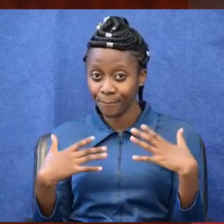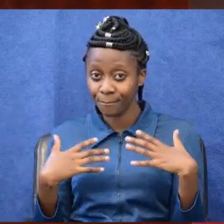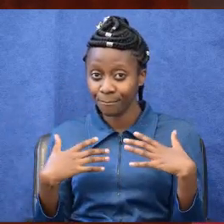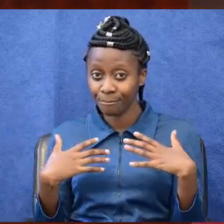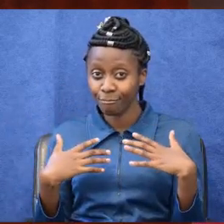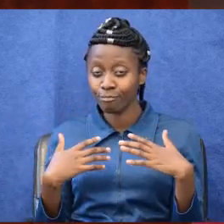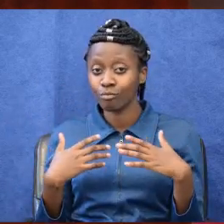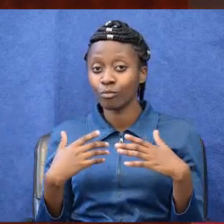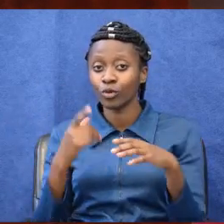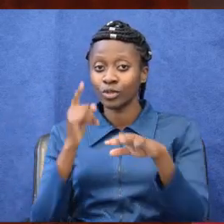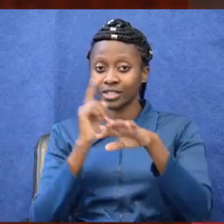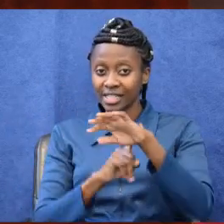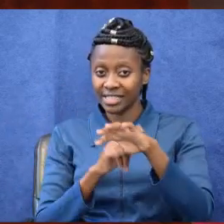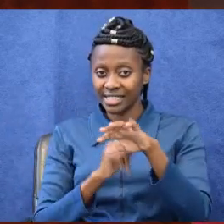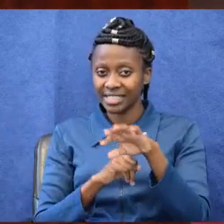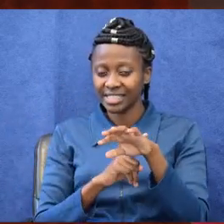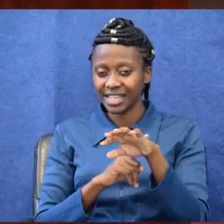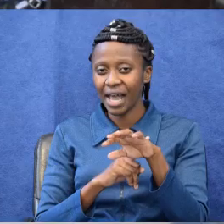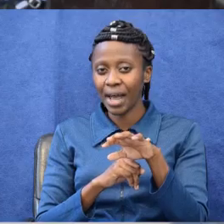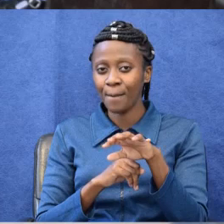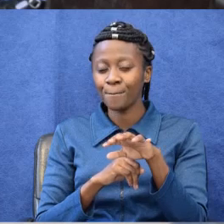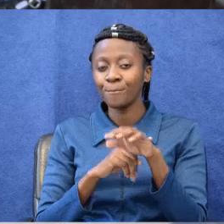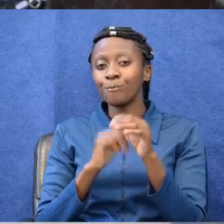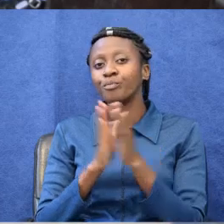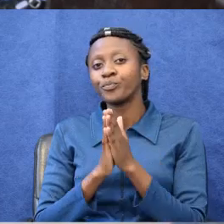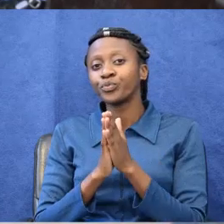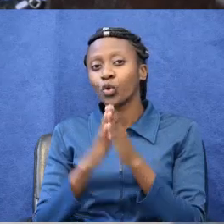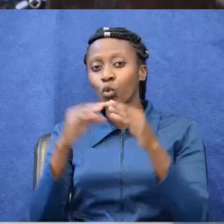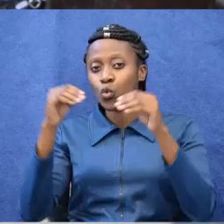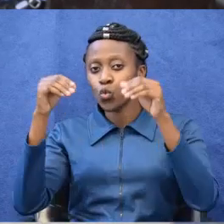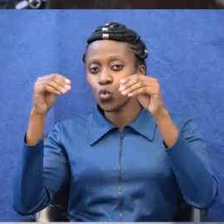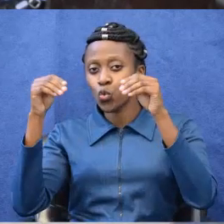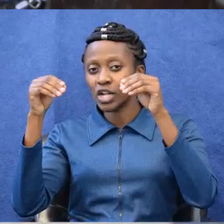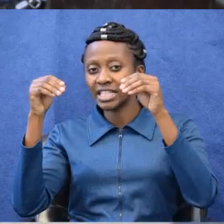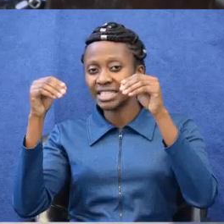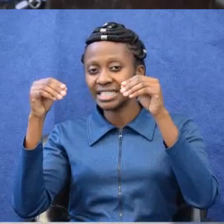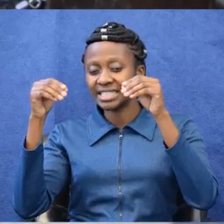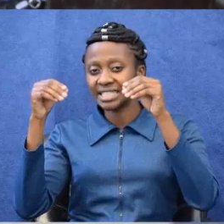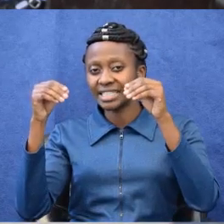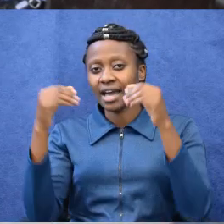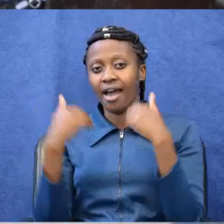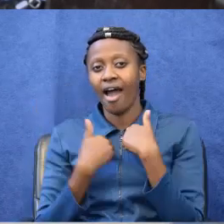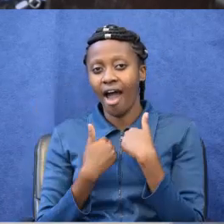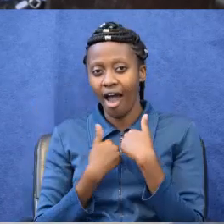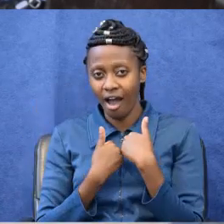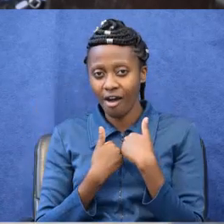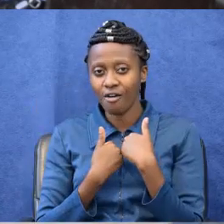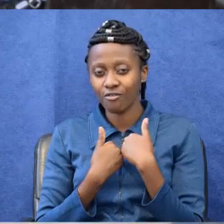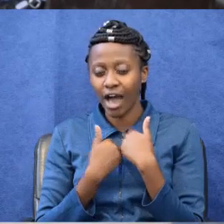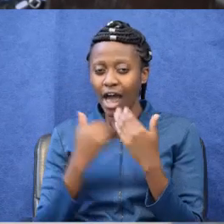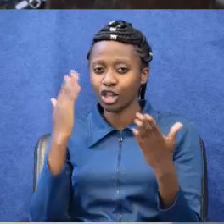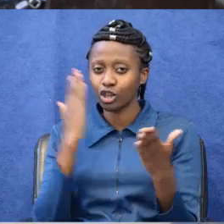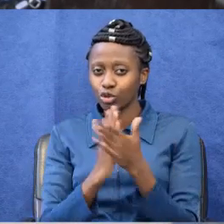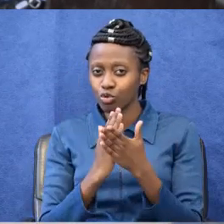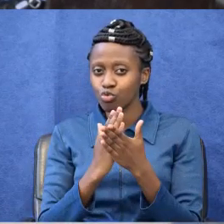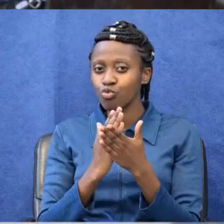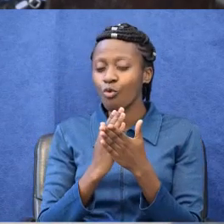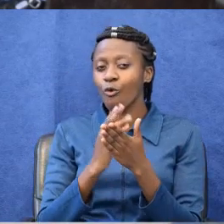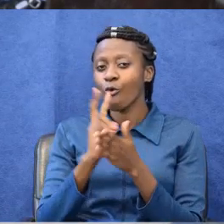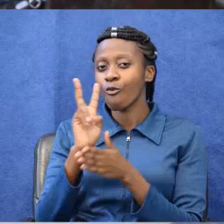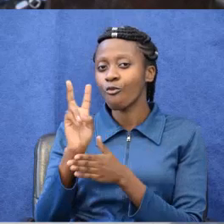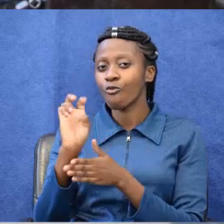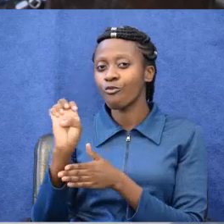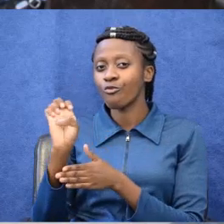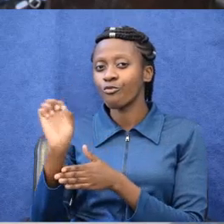some quality such as grace is infused, a true vessel of God. And